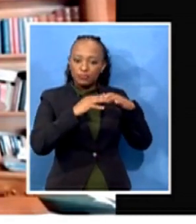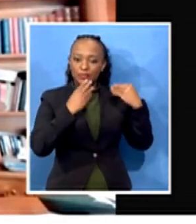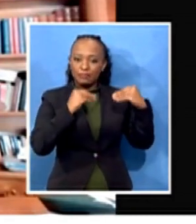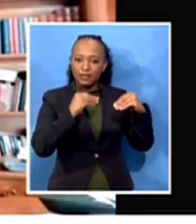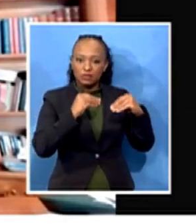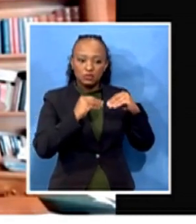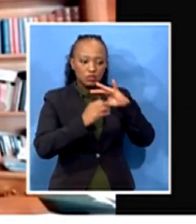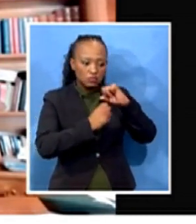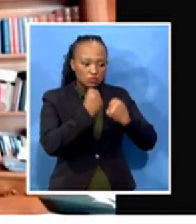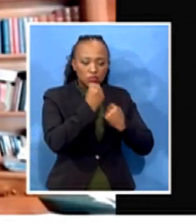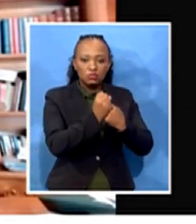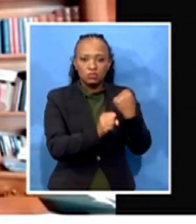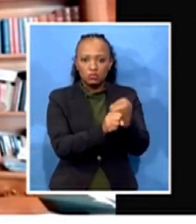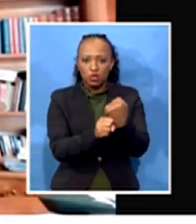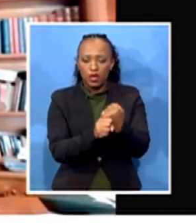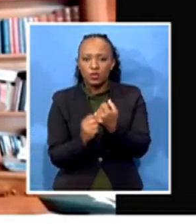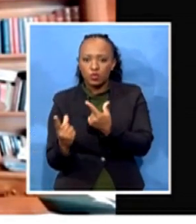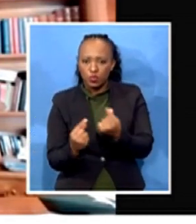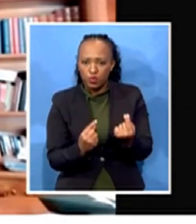both directly and indirectly.